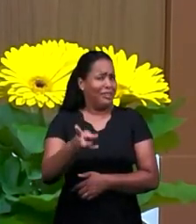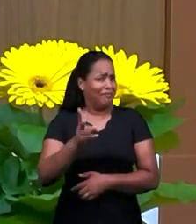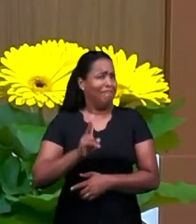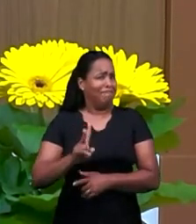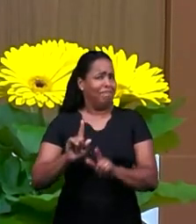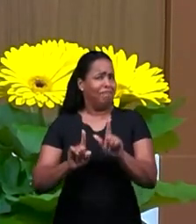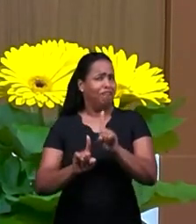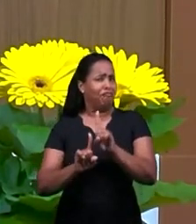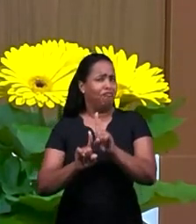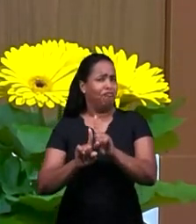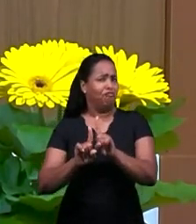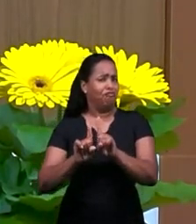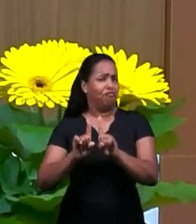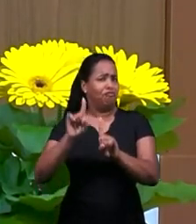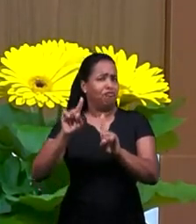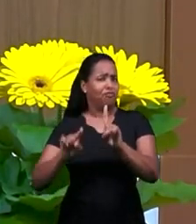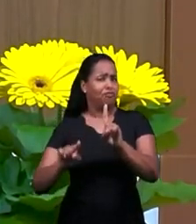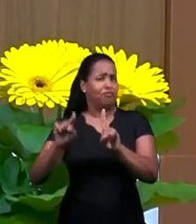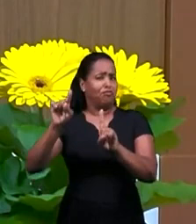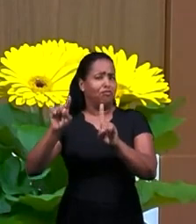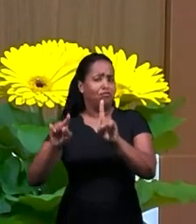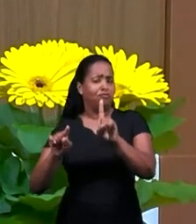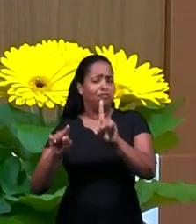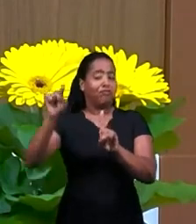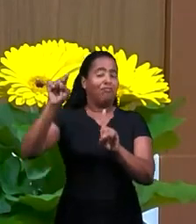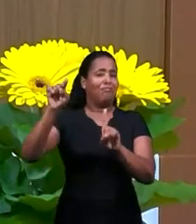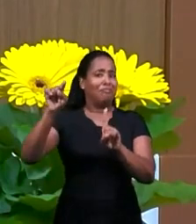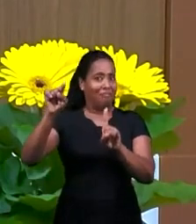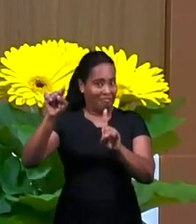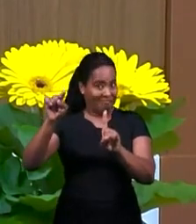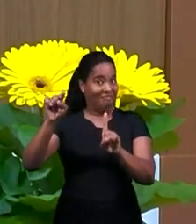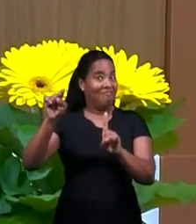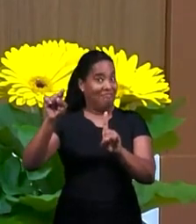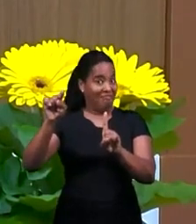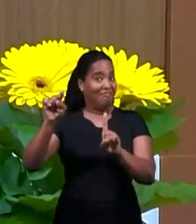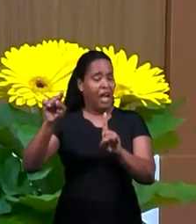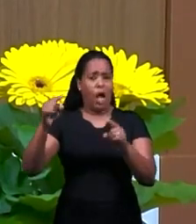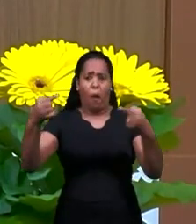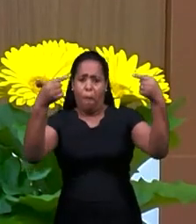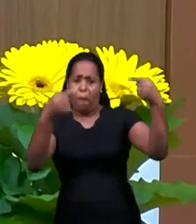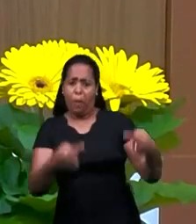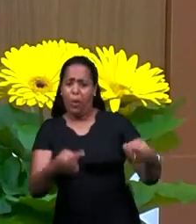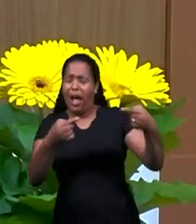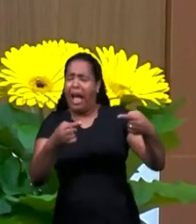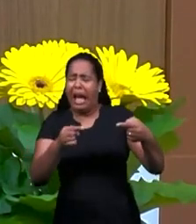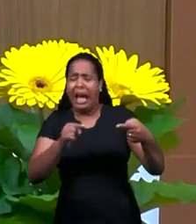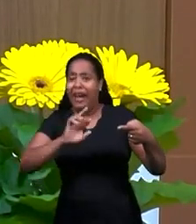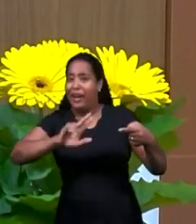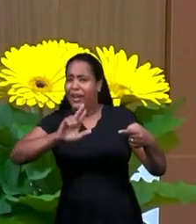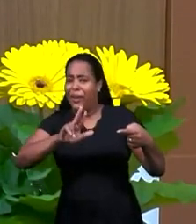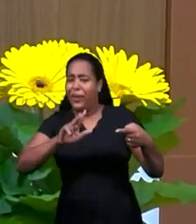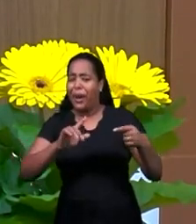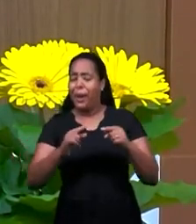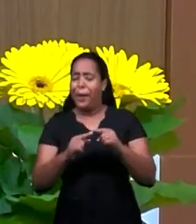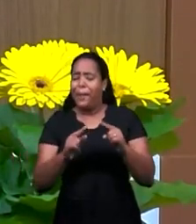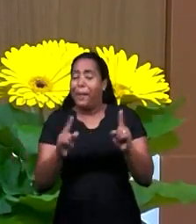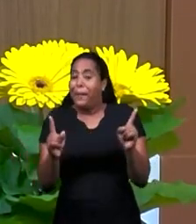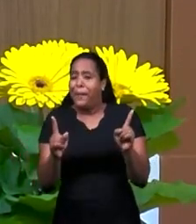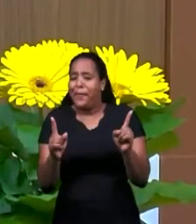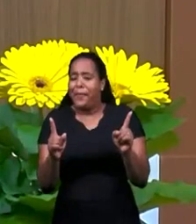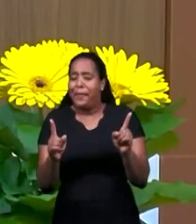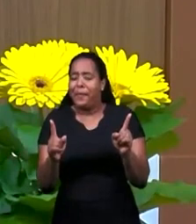is very competitive. It's not a very good word, but it's almost